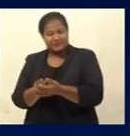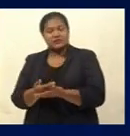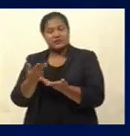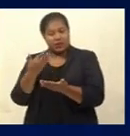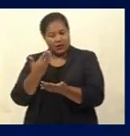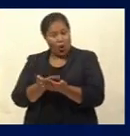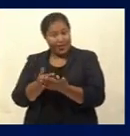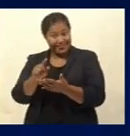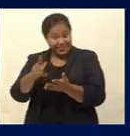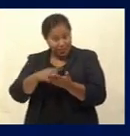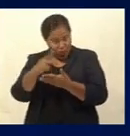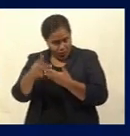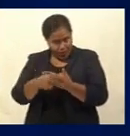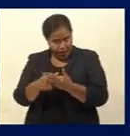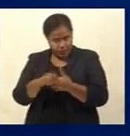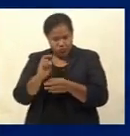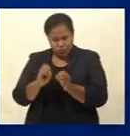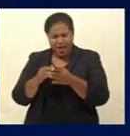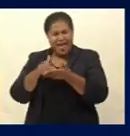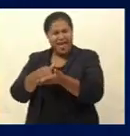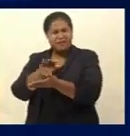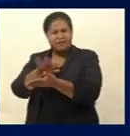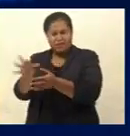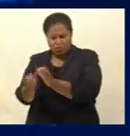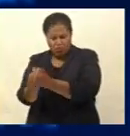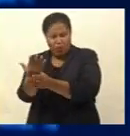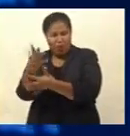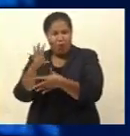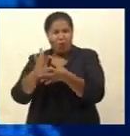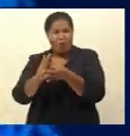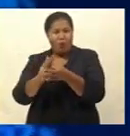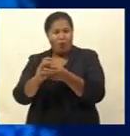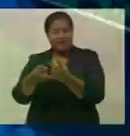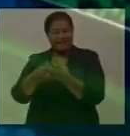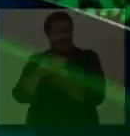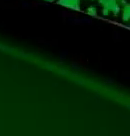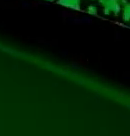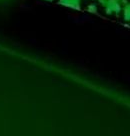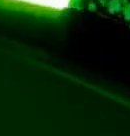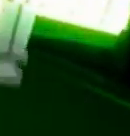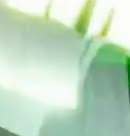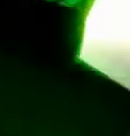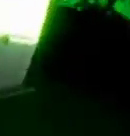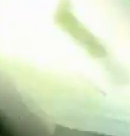initiative to help Fijians grow their own vegetables. Jeshulal reports.